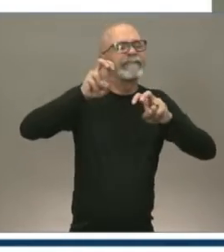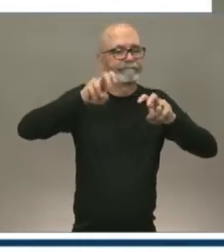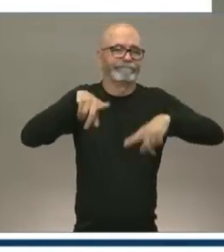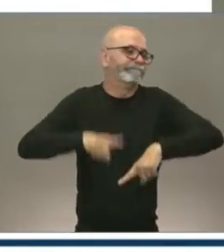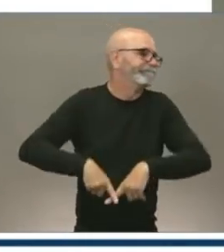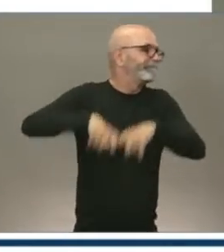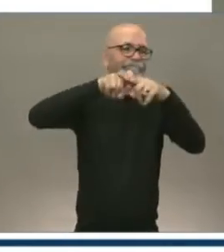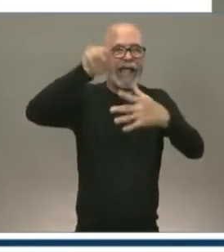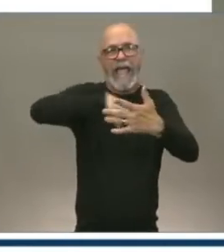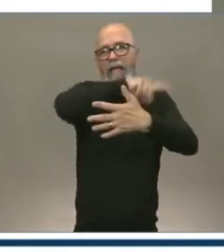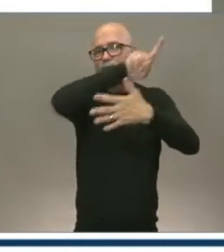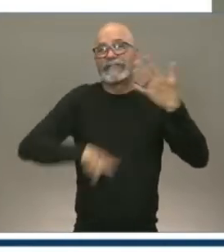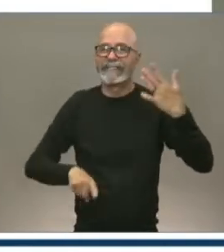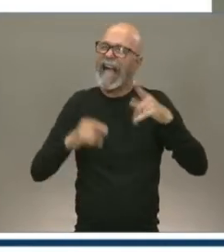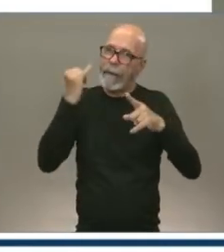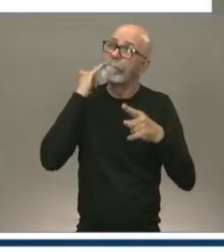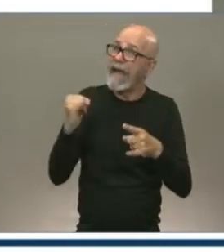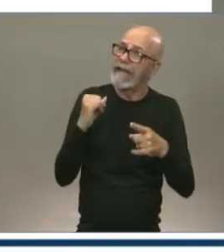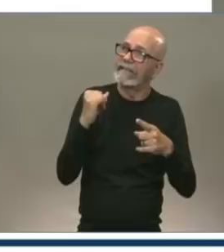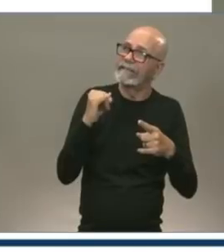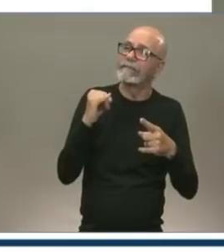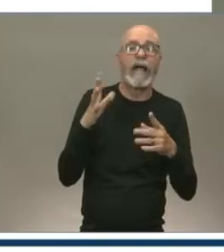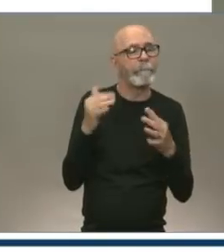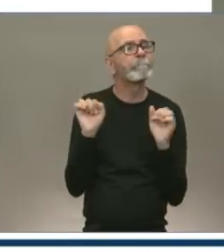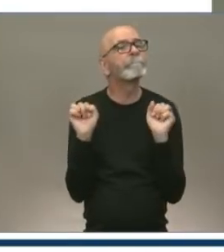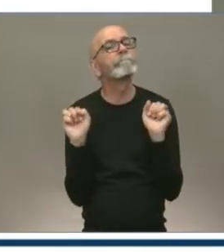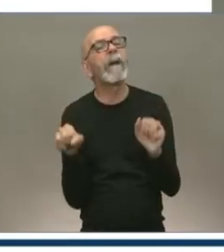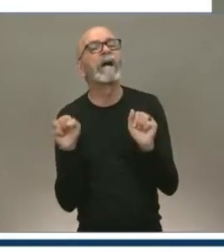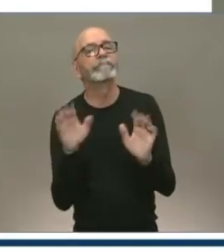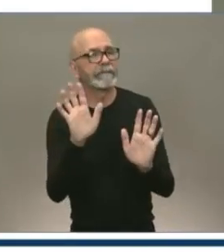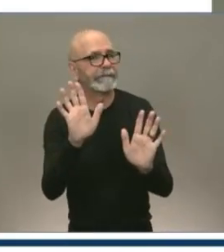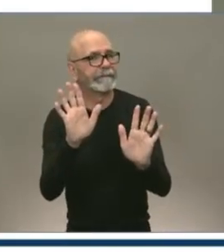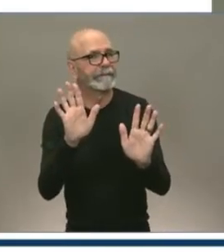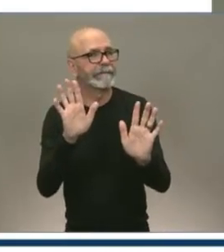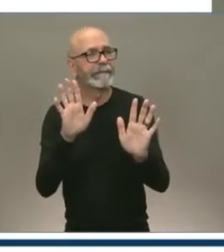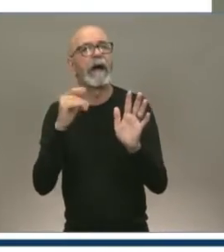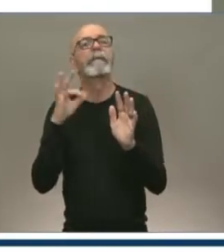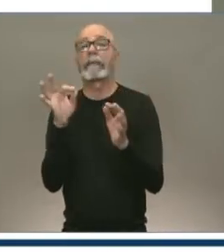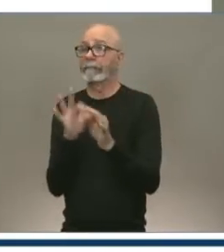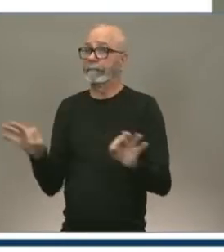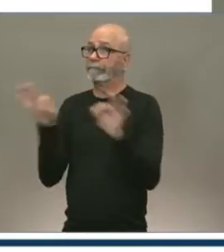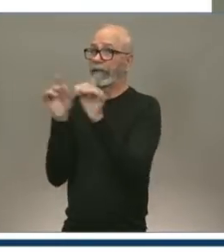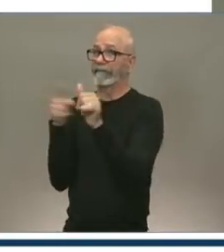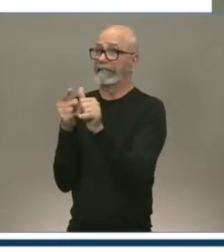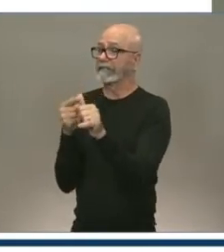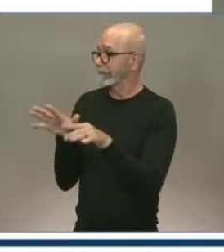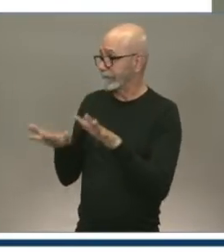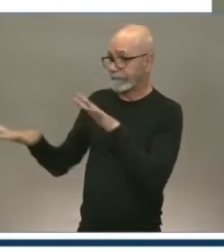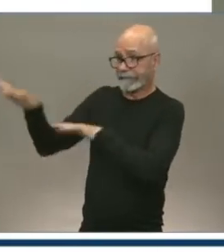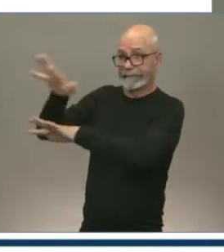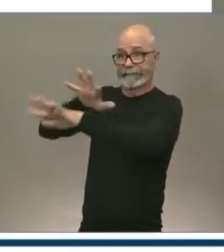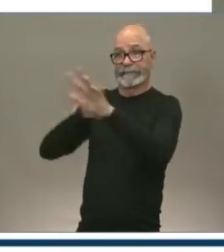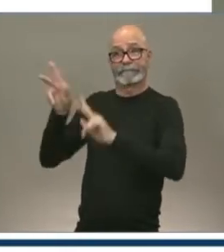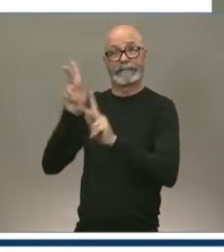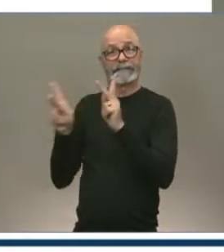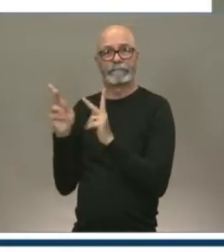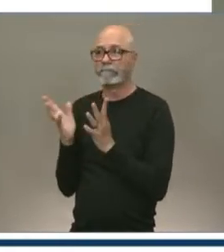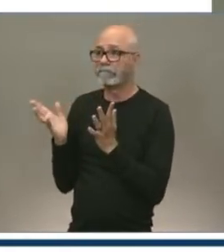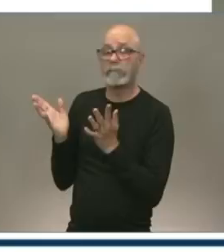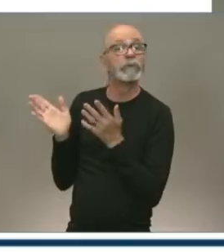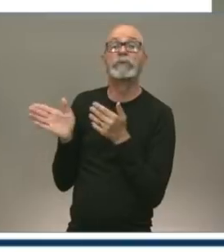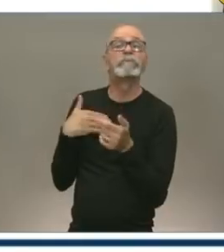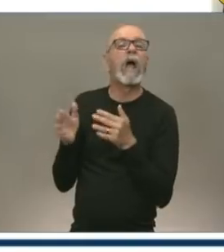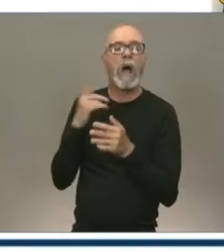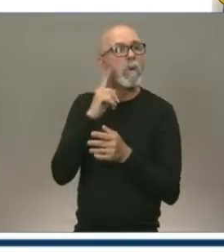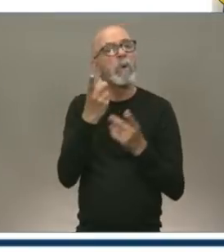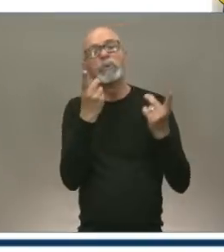we'll always put the protection of Nova Scotians first ahead of any event, including an international hockey tournament.